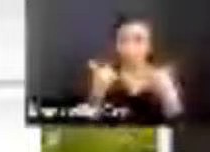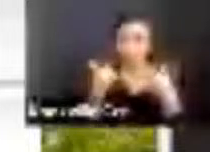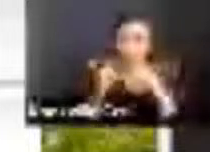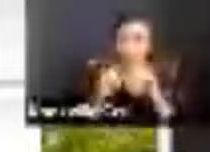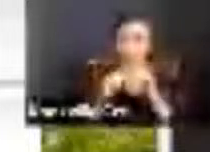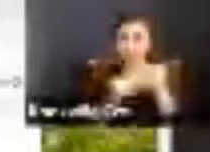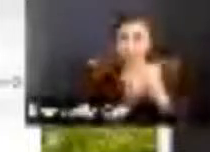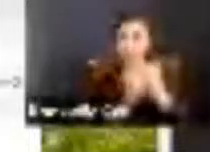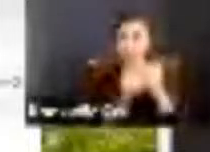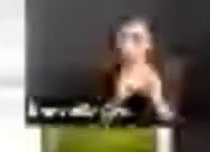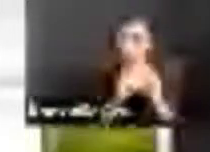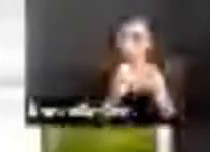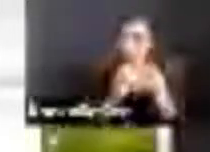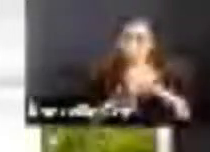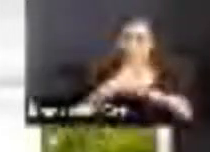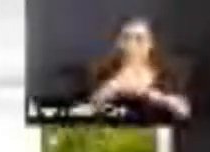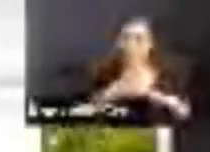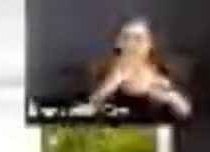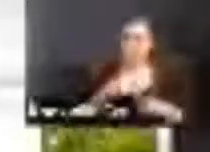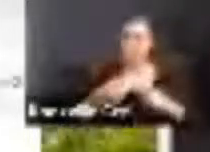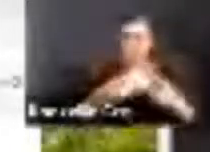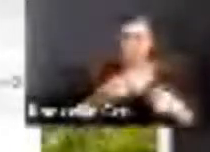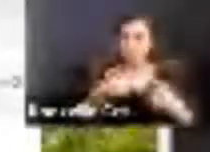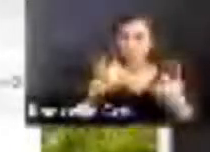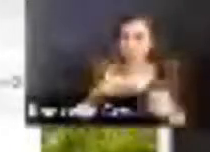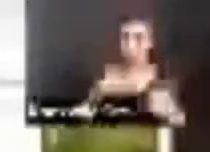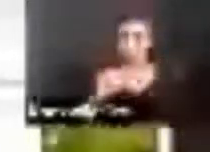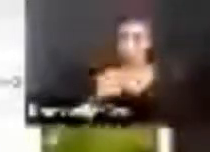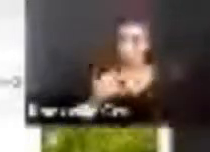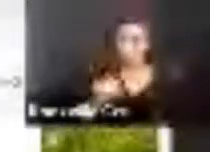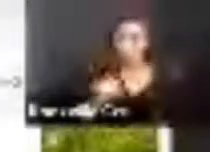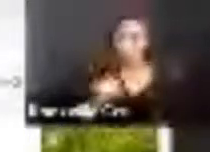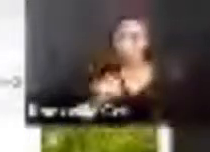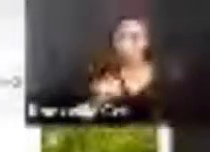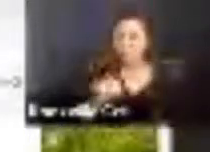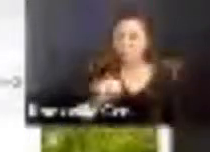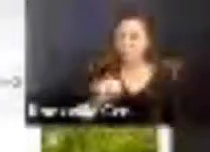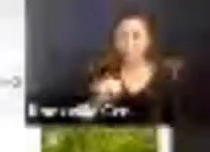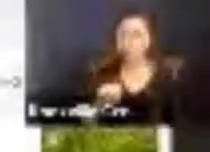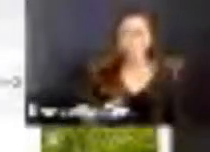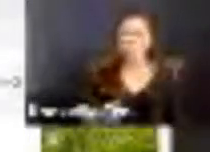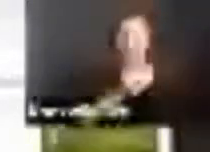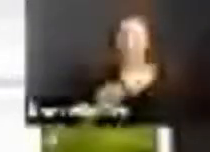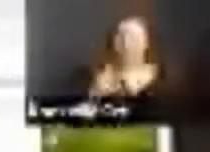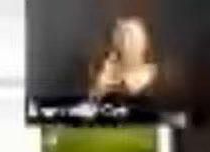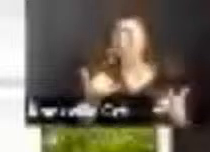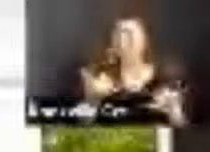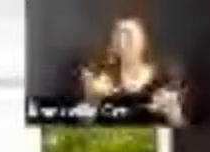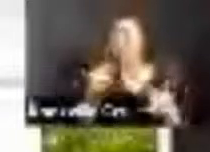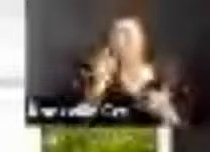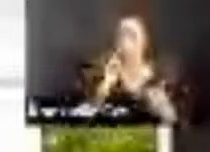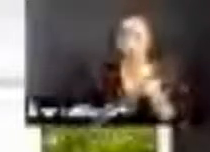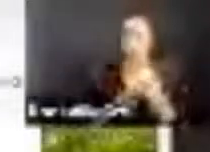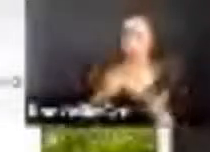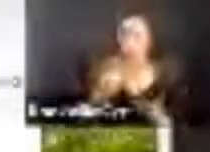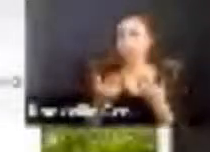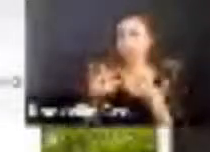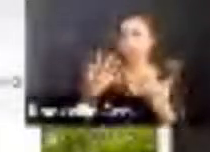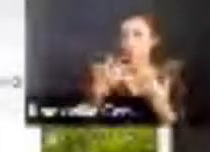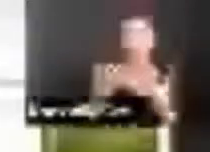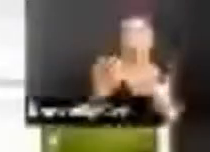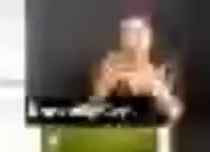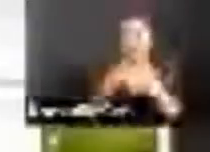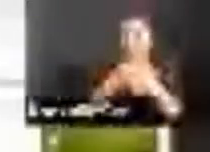we're able to handle our current caseload. However, we are looking to expand this team based on the larger volume of new cases that we've recently